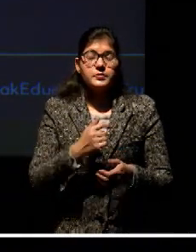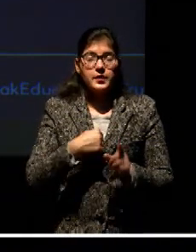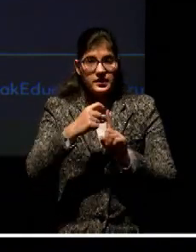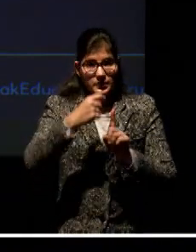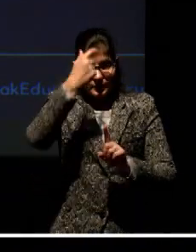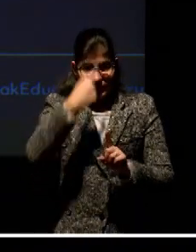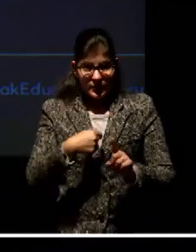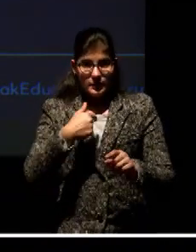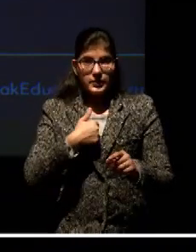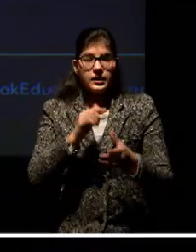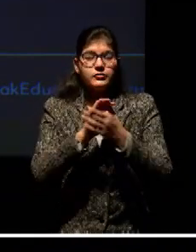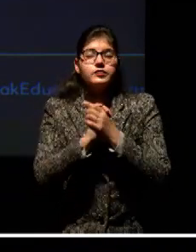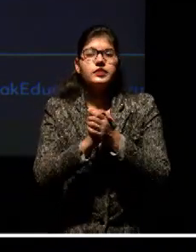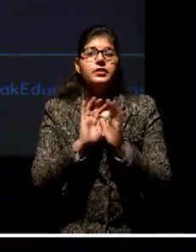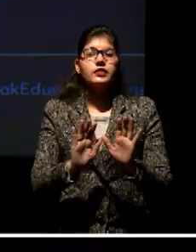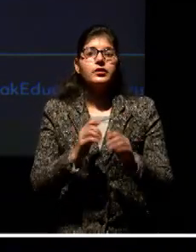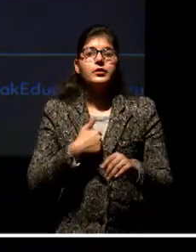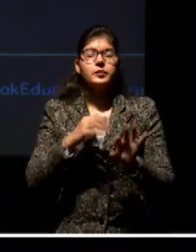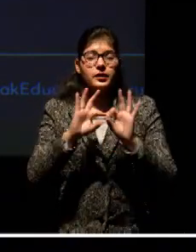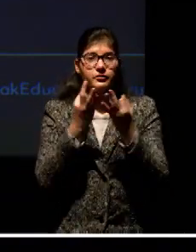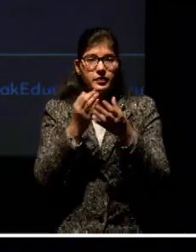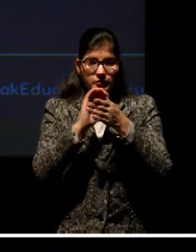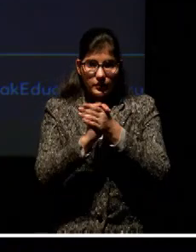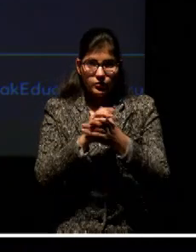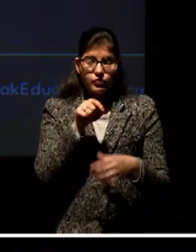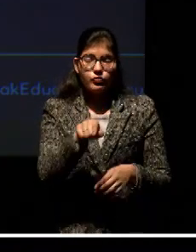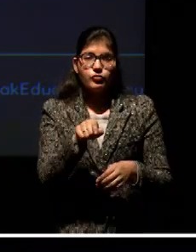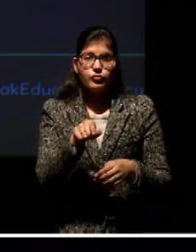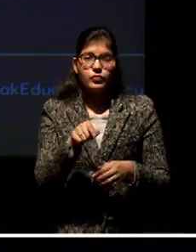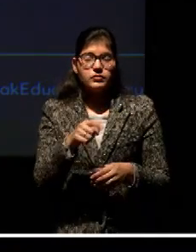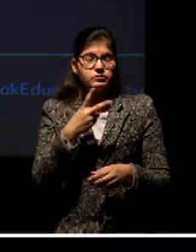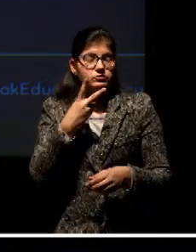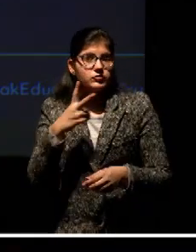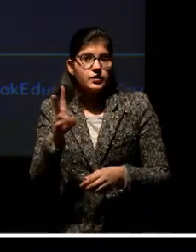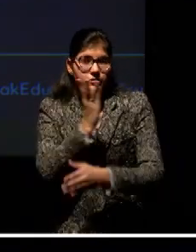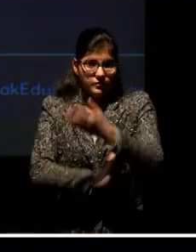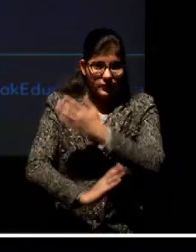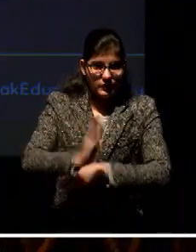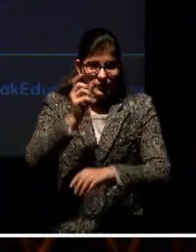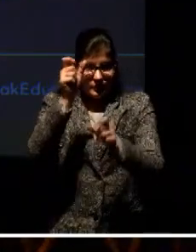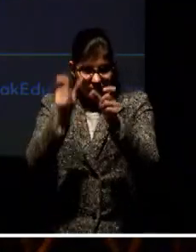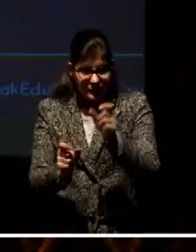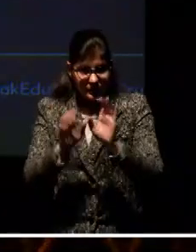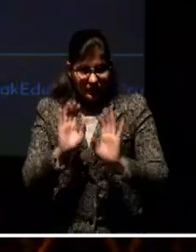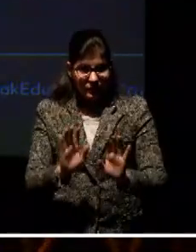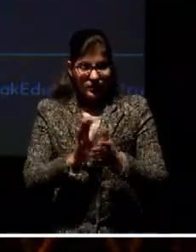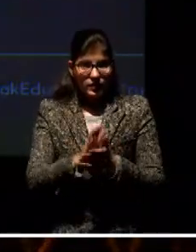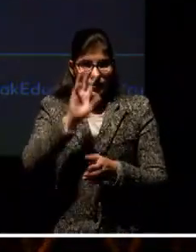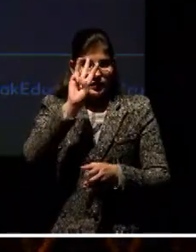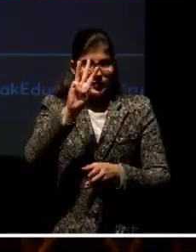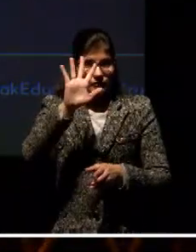a friend, a family friend, who has been differently abled from very early. We know him for almost 30, 40